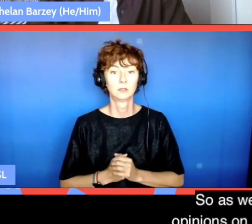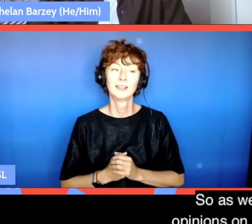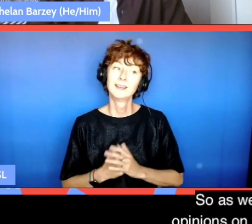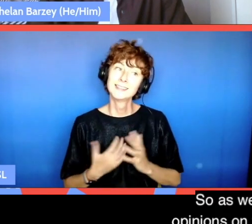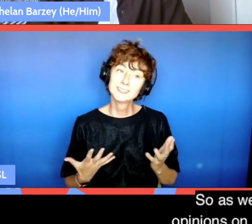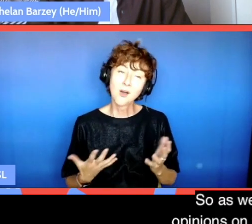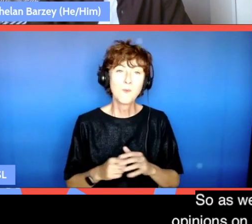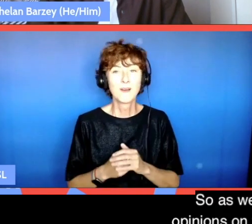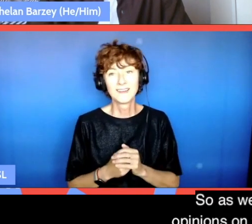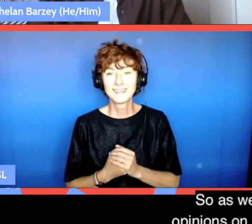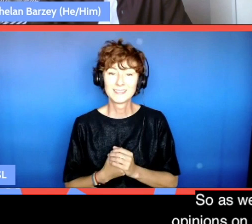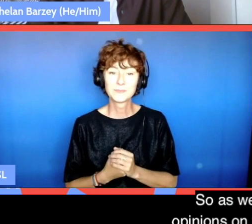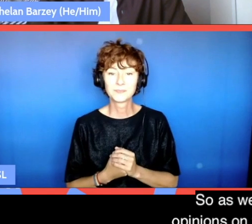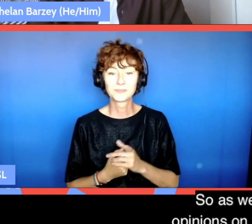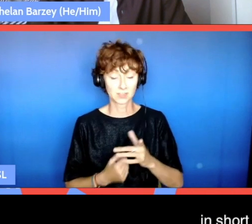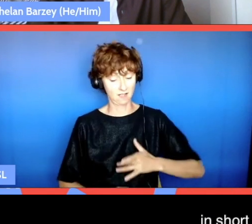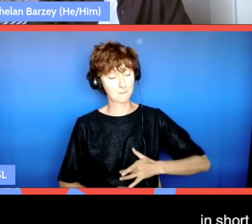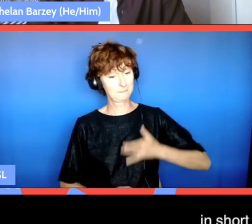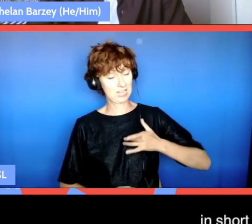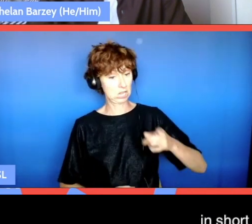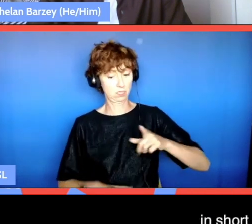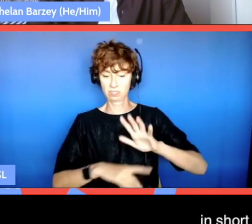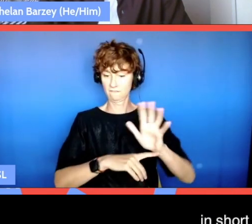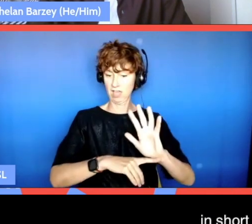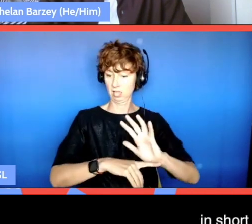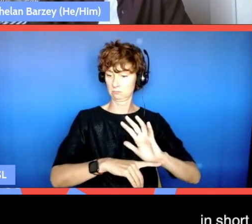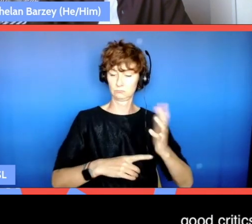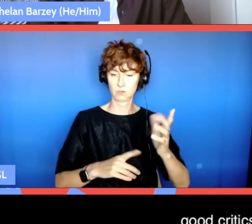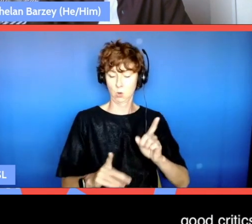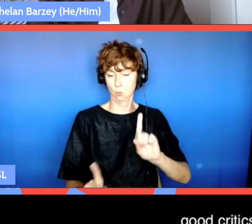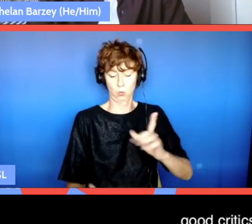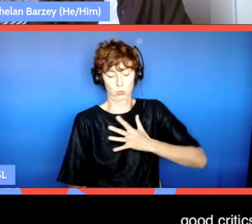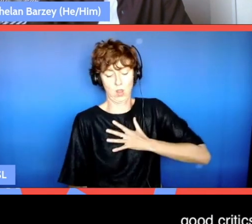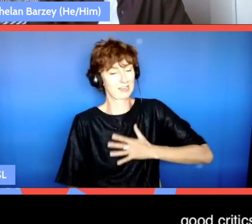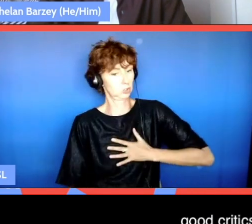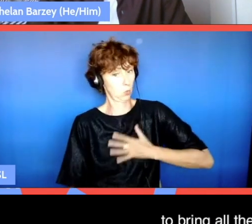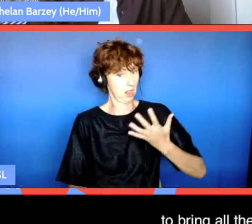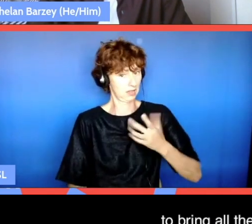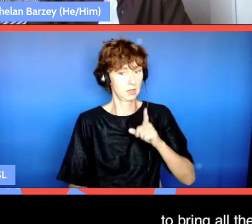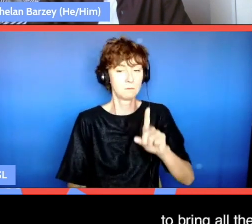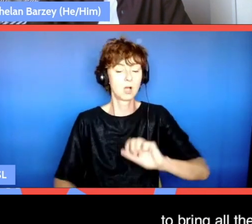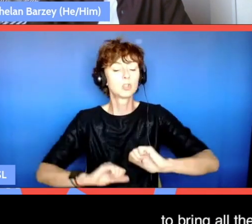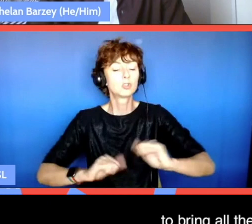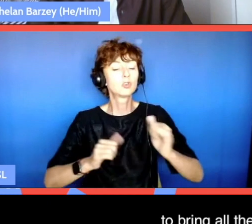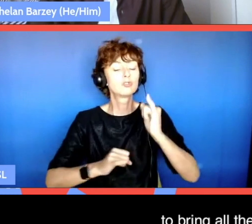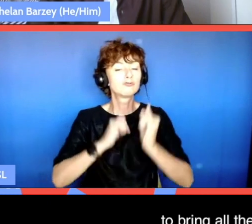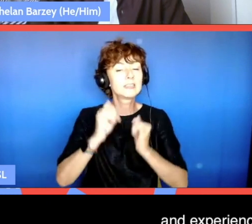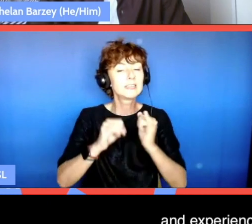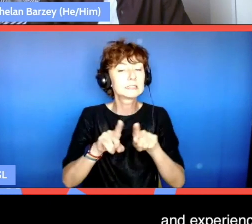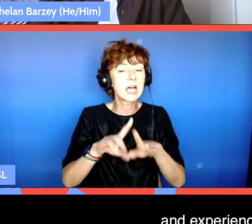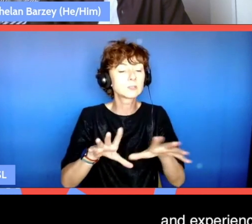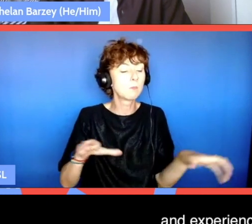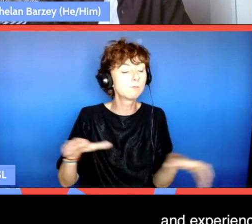as well as having opinions on the film's quality and shortcomings, good critics are also able to bring all their film knowledge